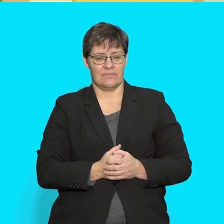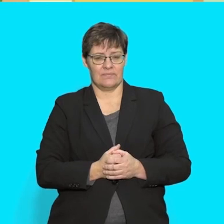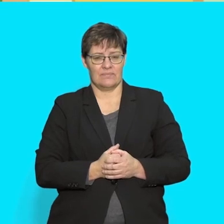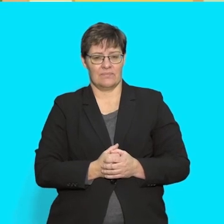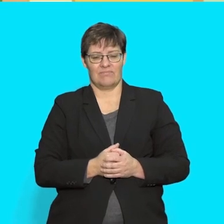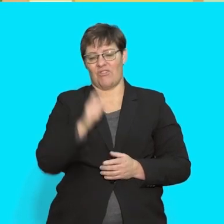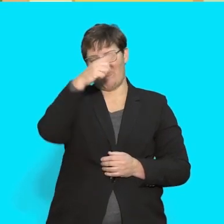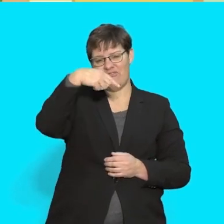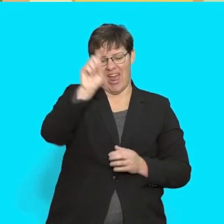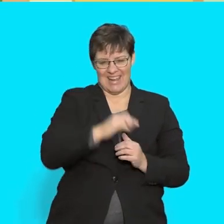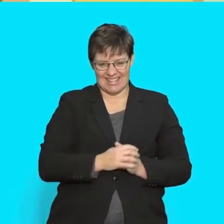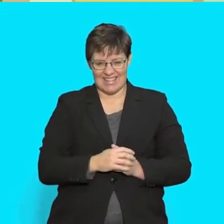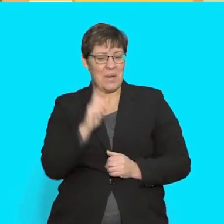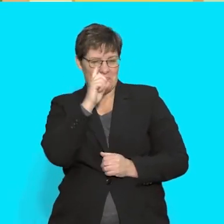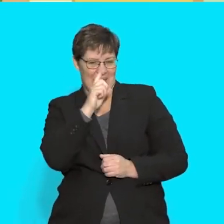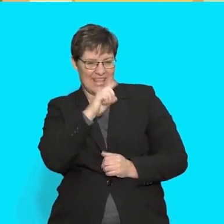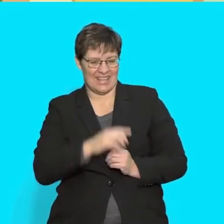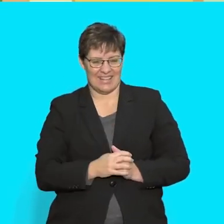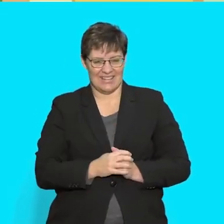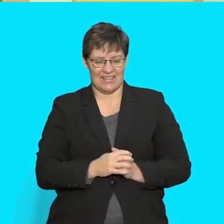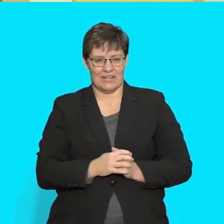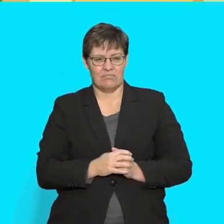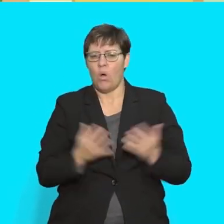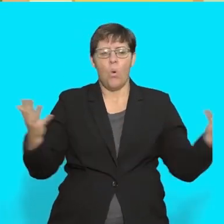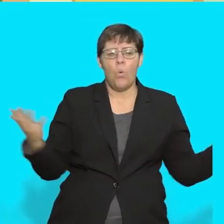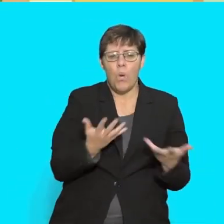Right, pink. Where did she put it?